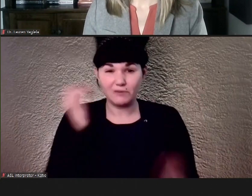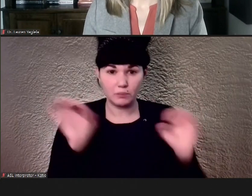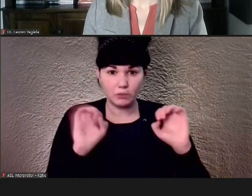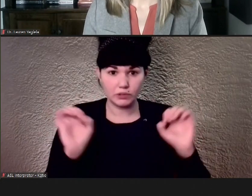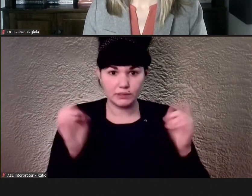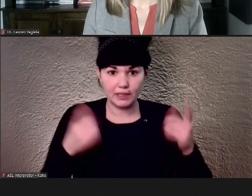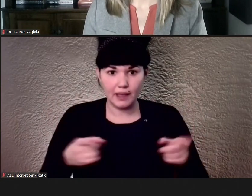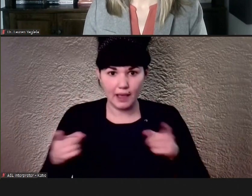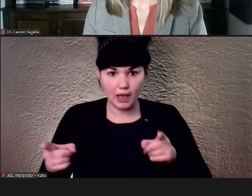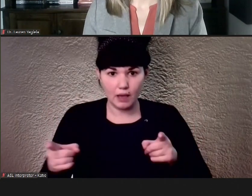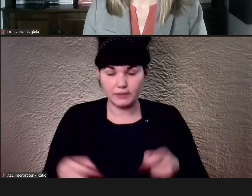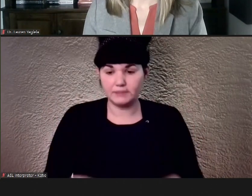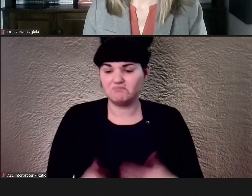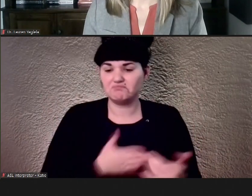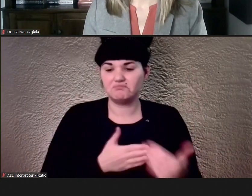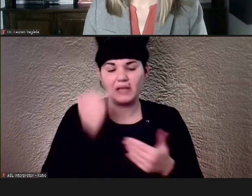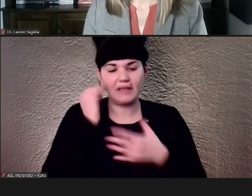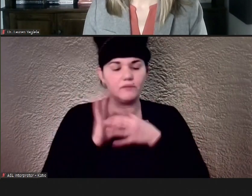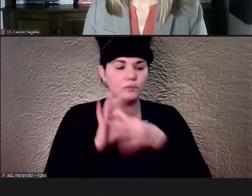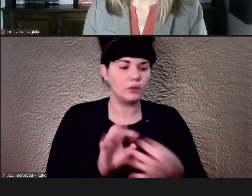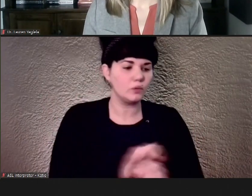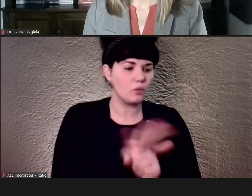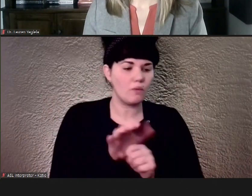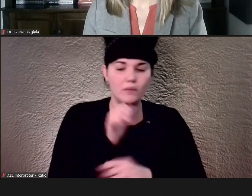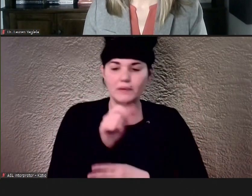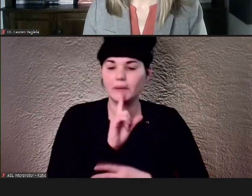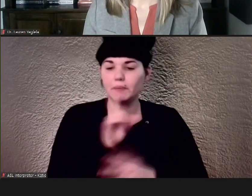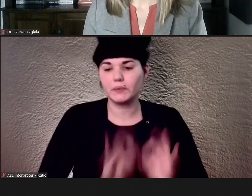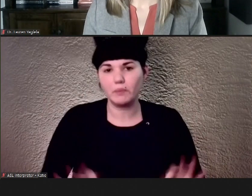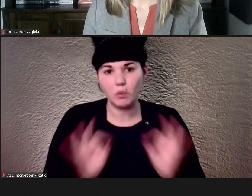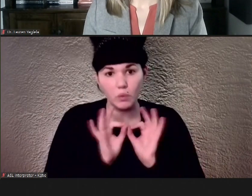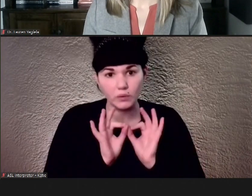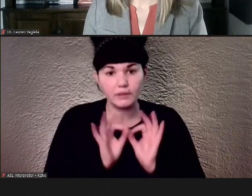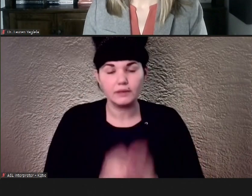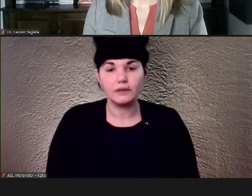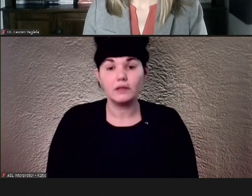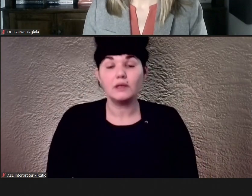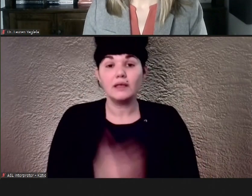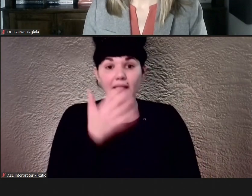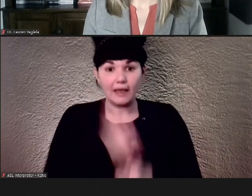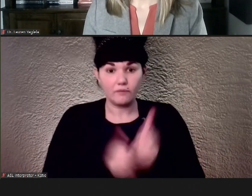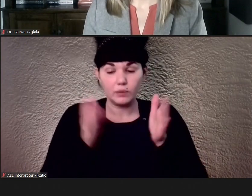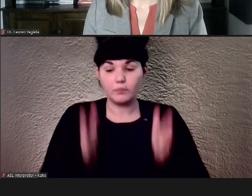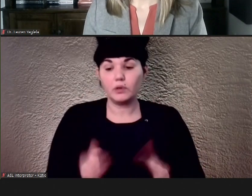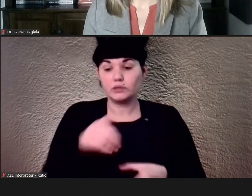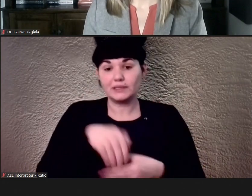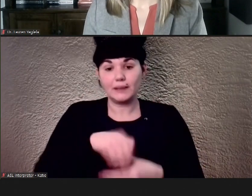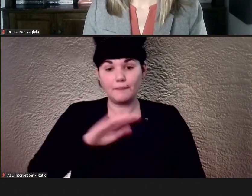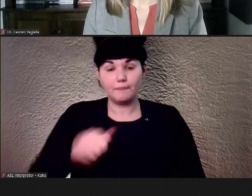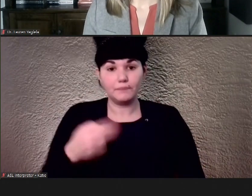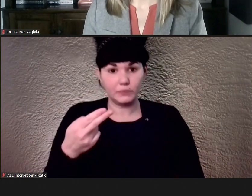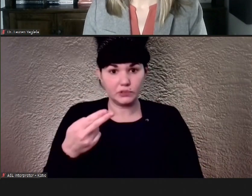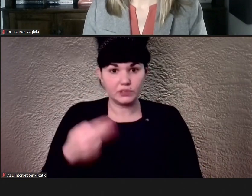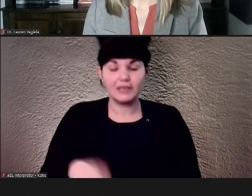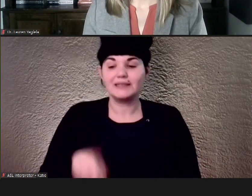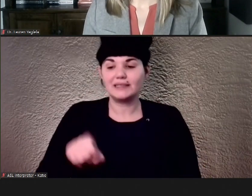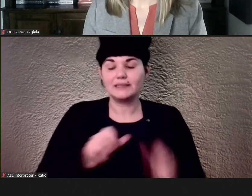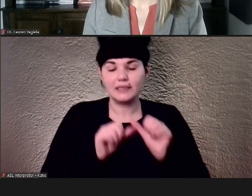including non-COVID conditions. It is critical that every person in this state continues to take steps to stay